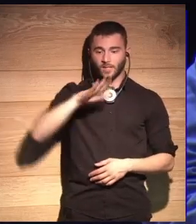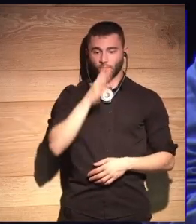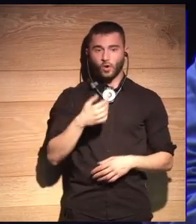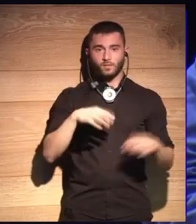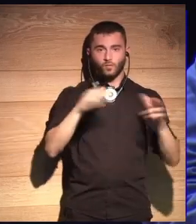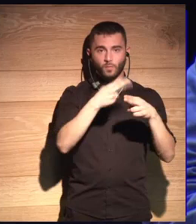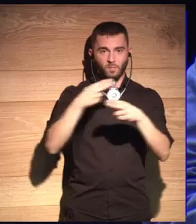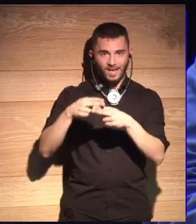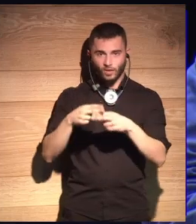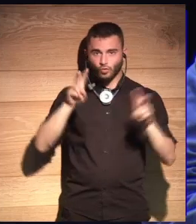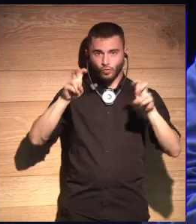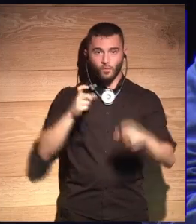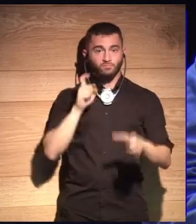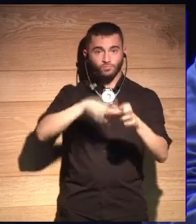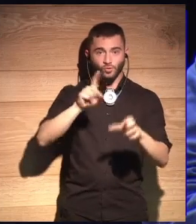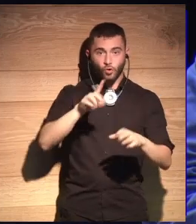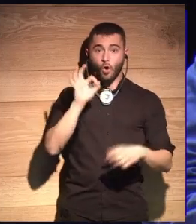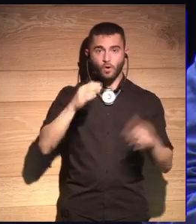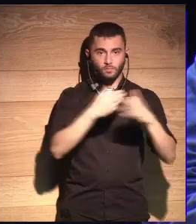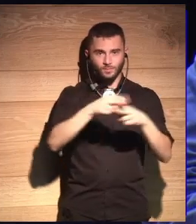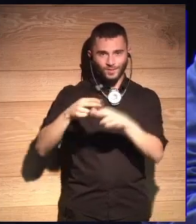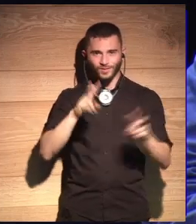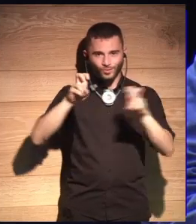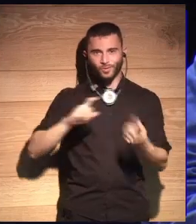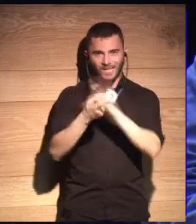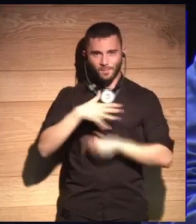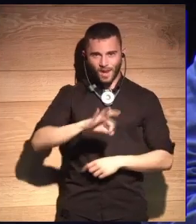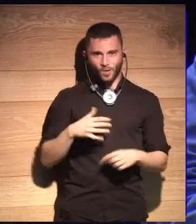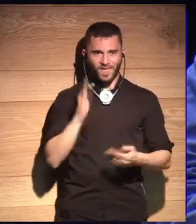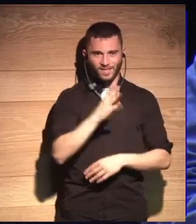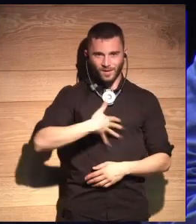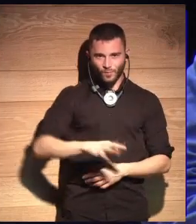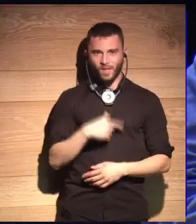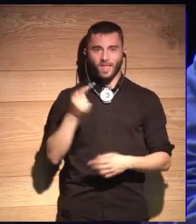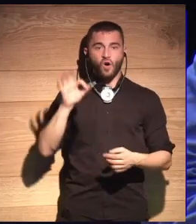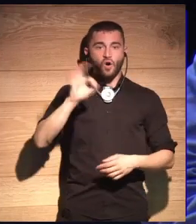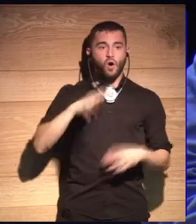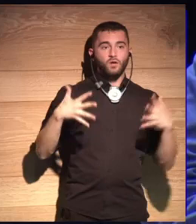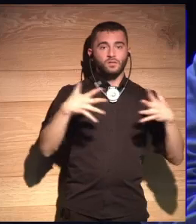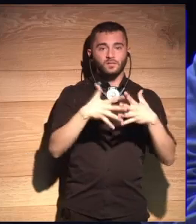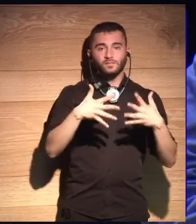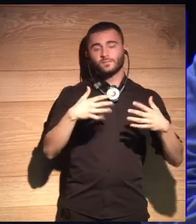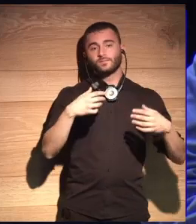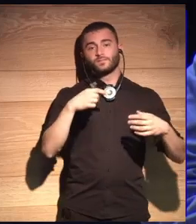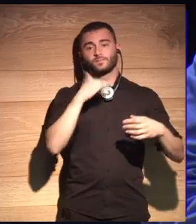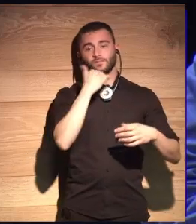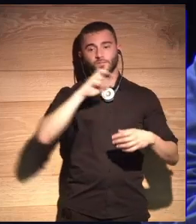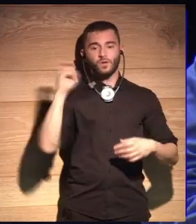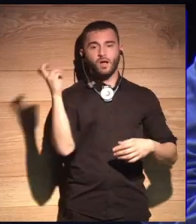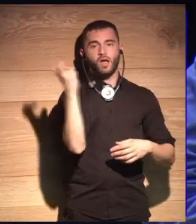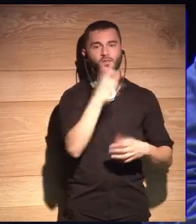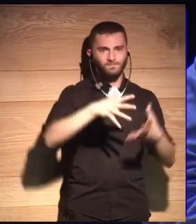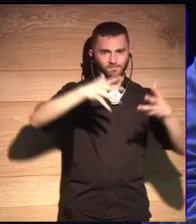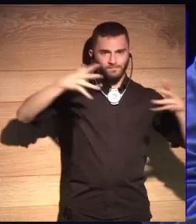not create that bond with the parties, or that might change new parties, and then a fragmentation and